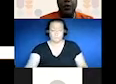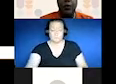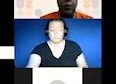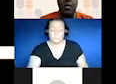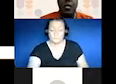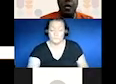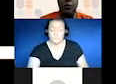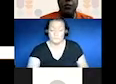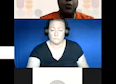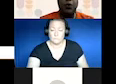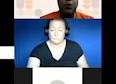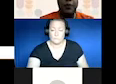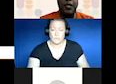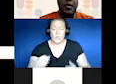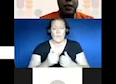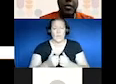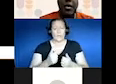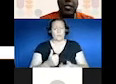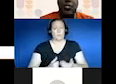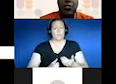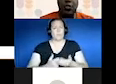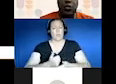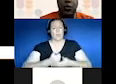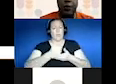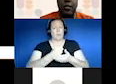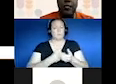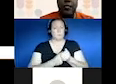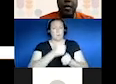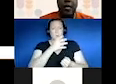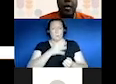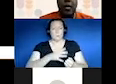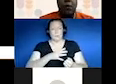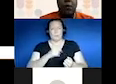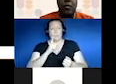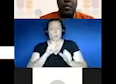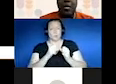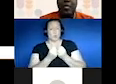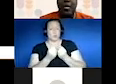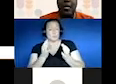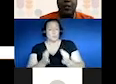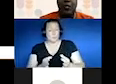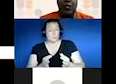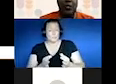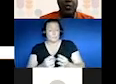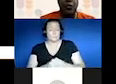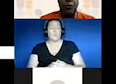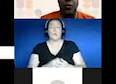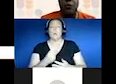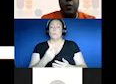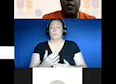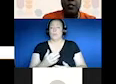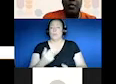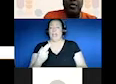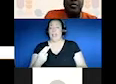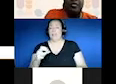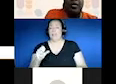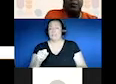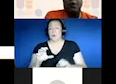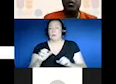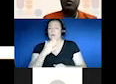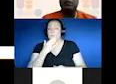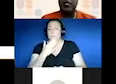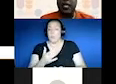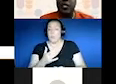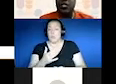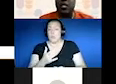So how can we help support women in navigating social determinants? One of the things that Healthy Start does really well is